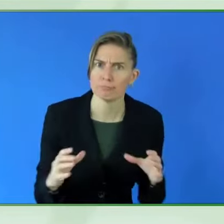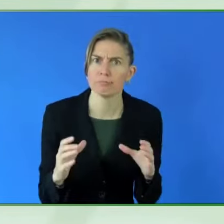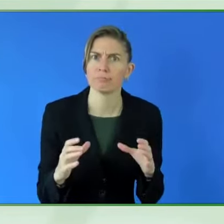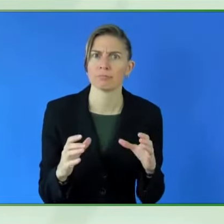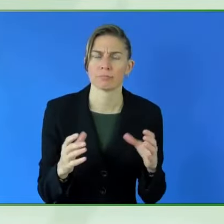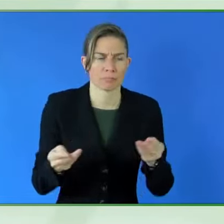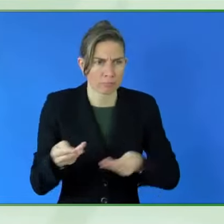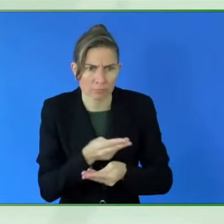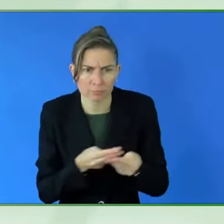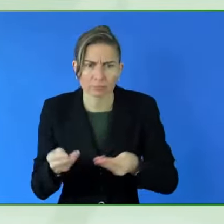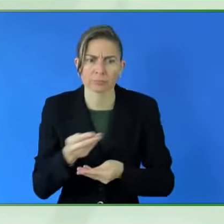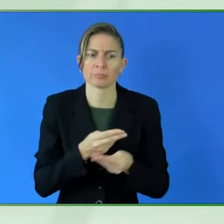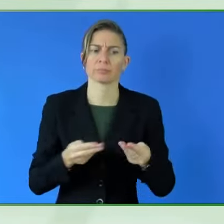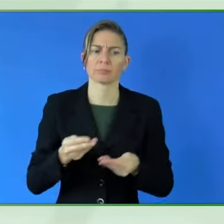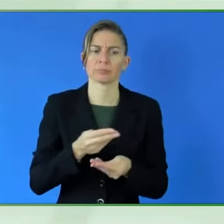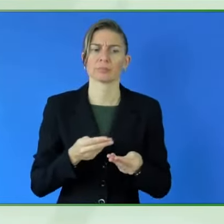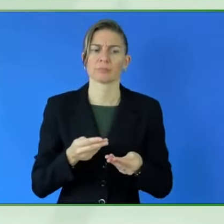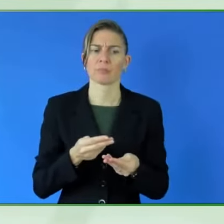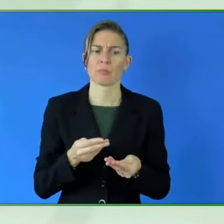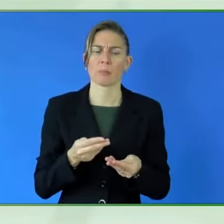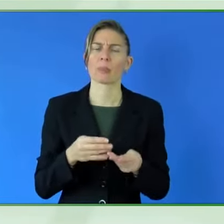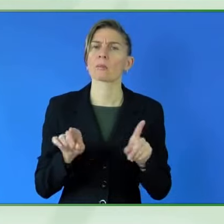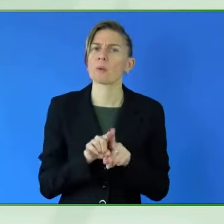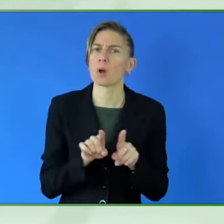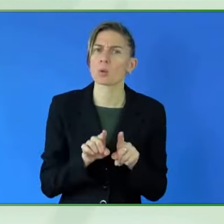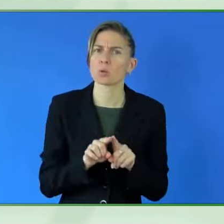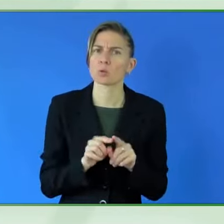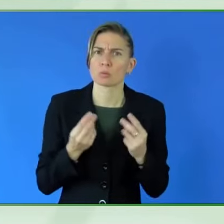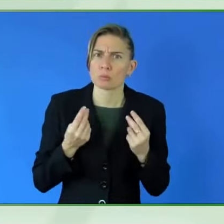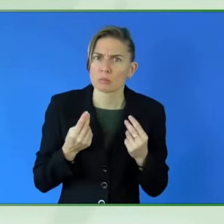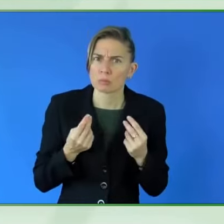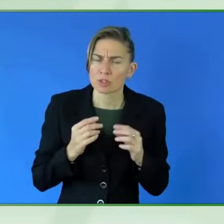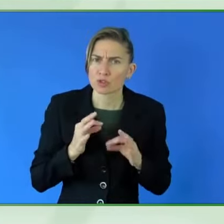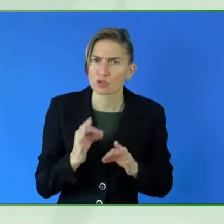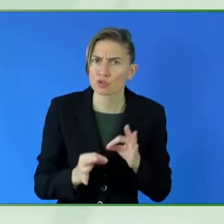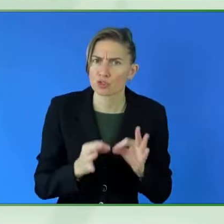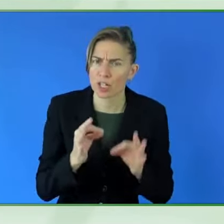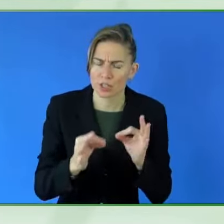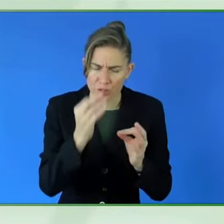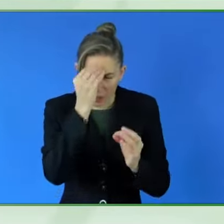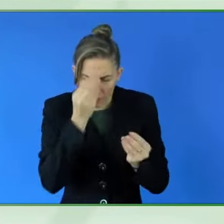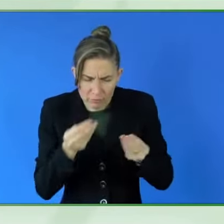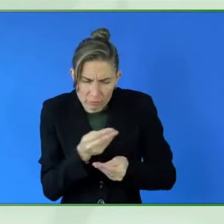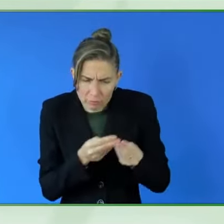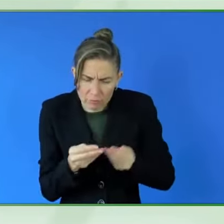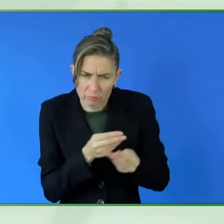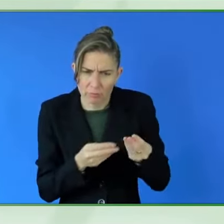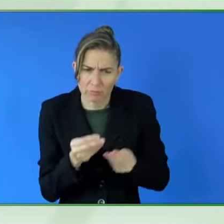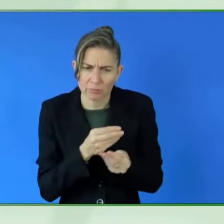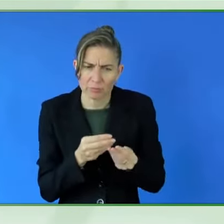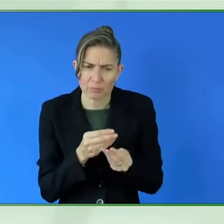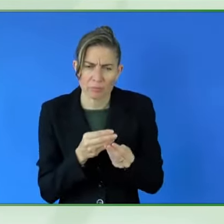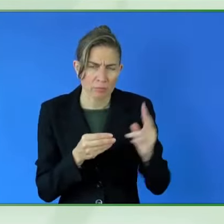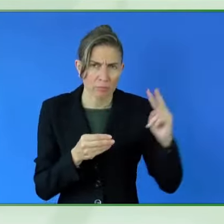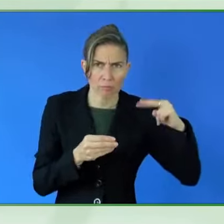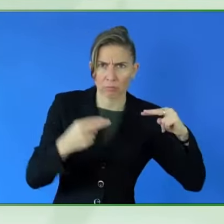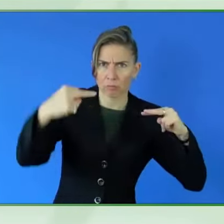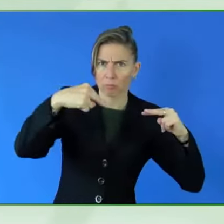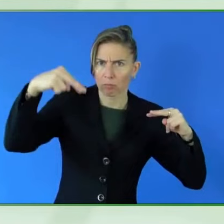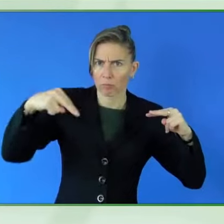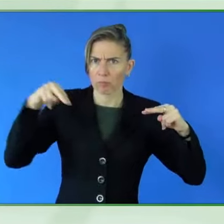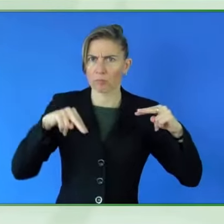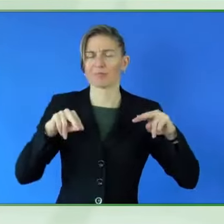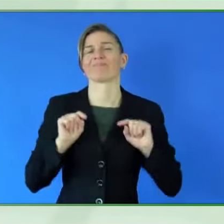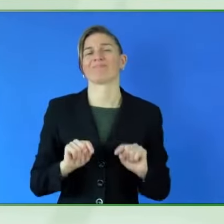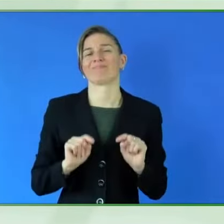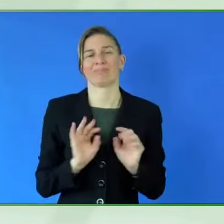creating some strategies with the cities, for example, with each of these stakeholders was the most important part